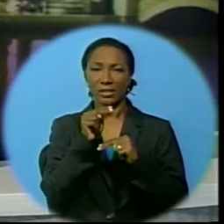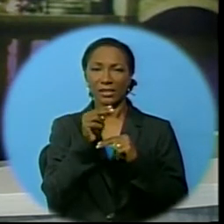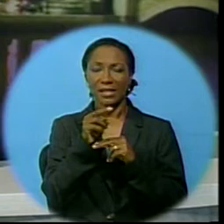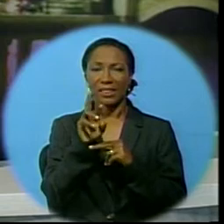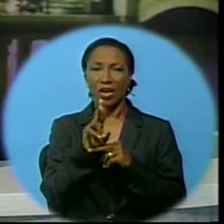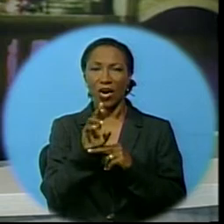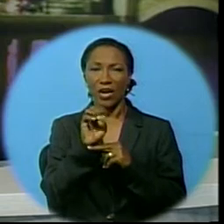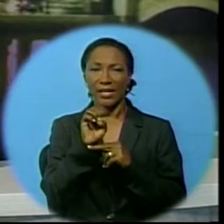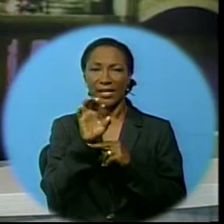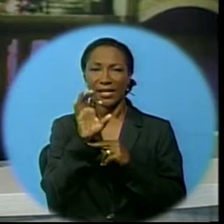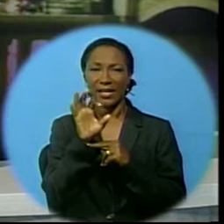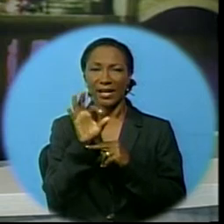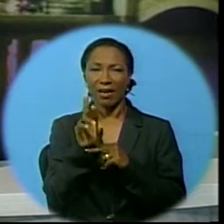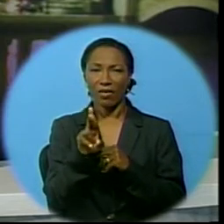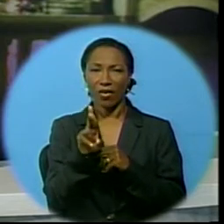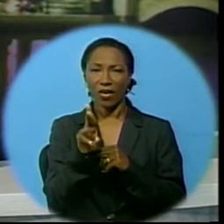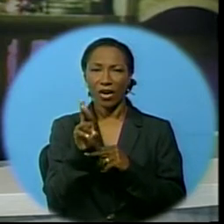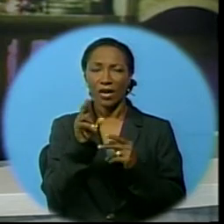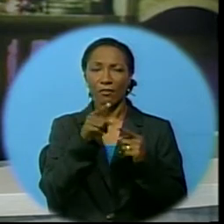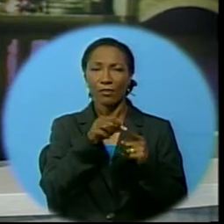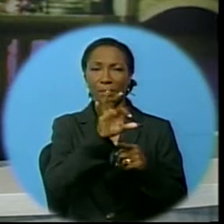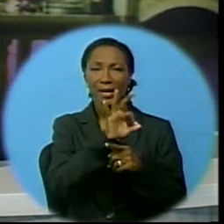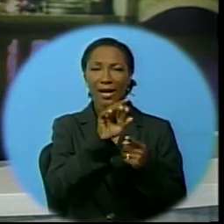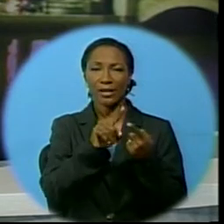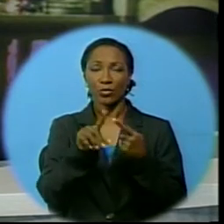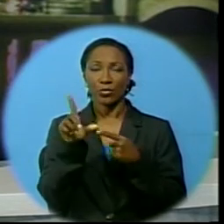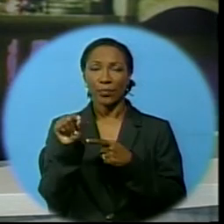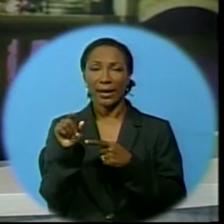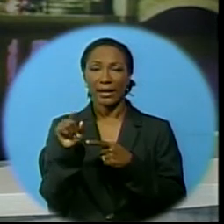9 megawatts to 20 megawatts.